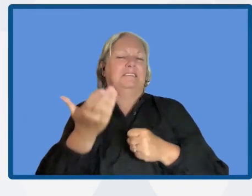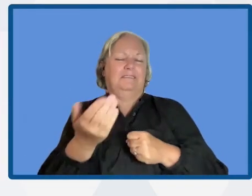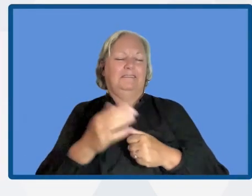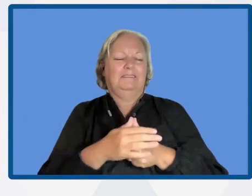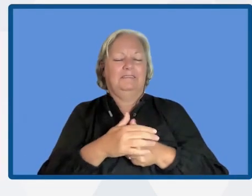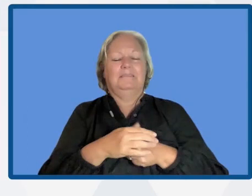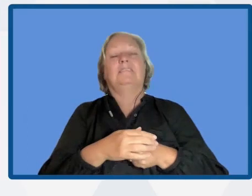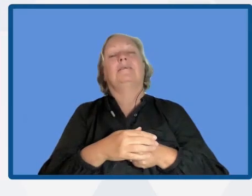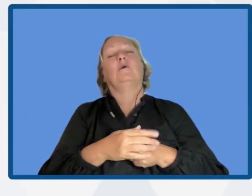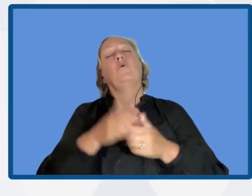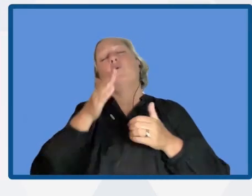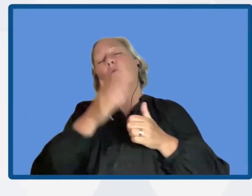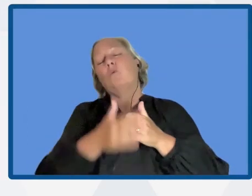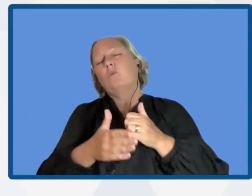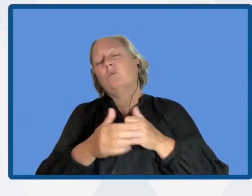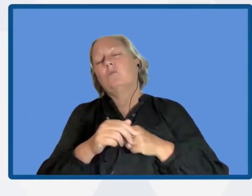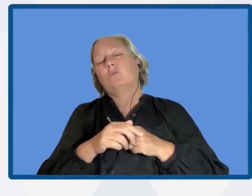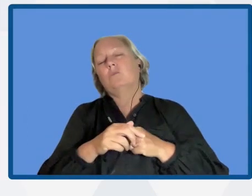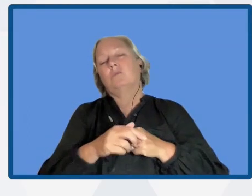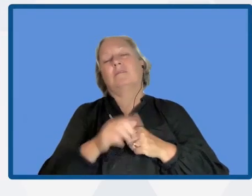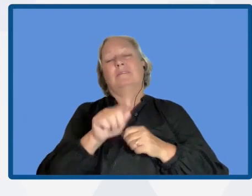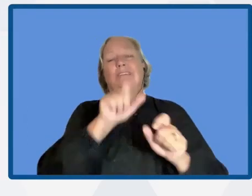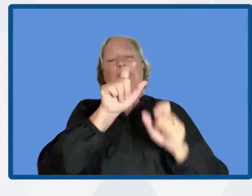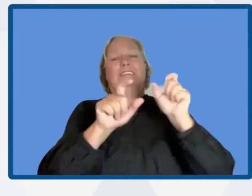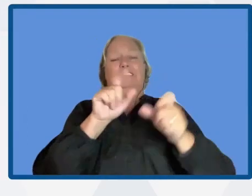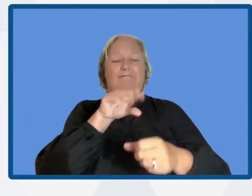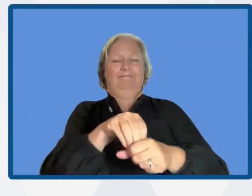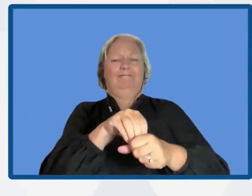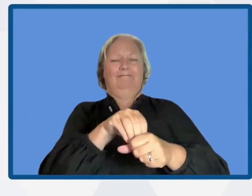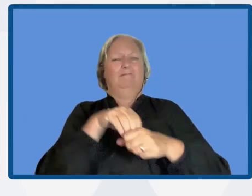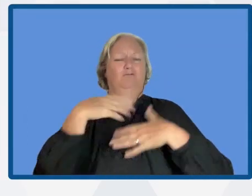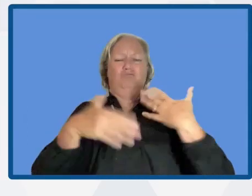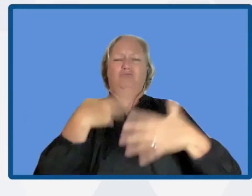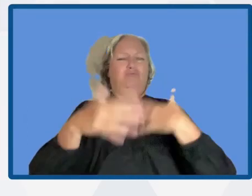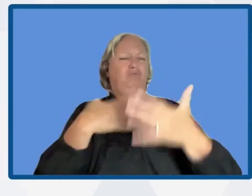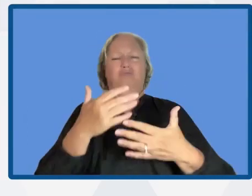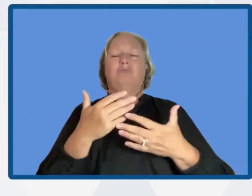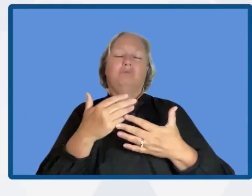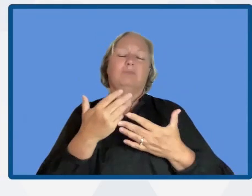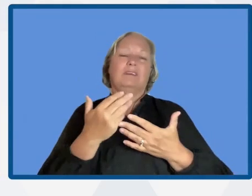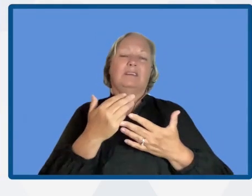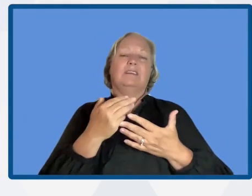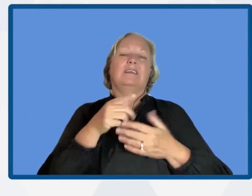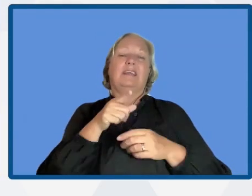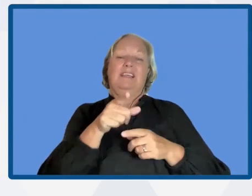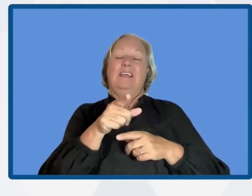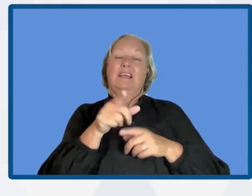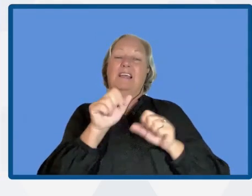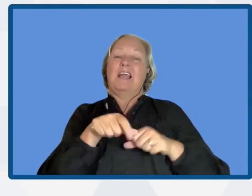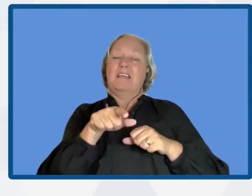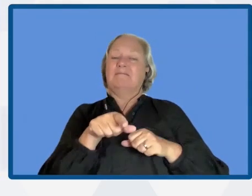Finally, citizen engagement is also able to come to place through